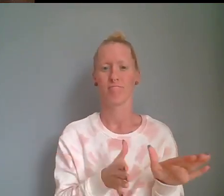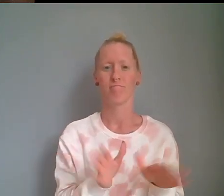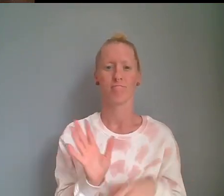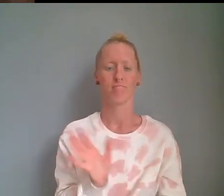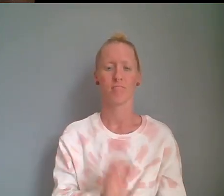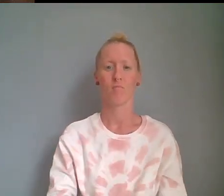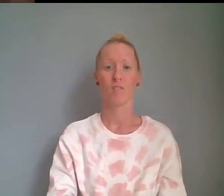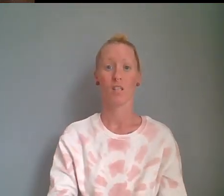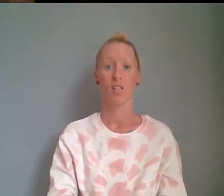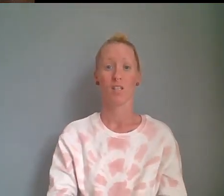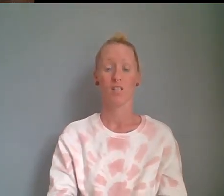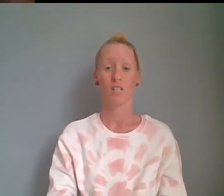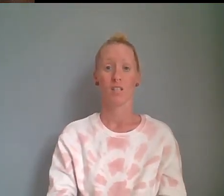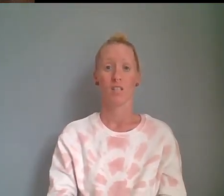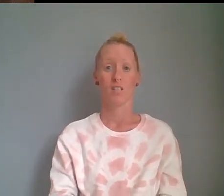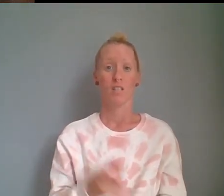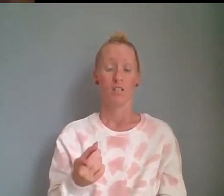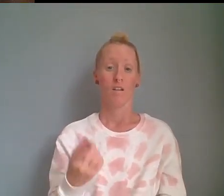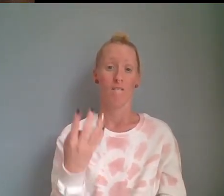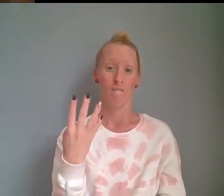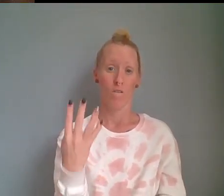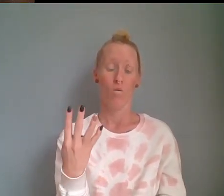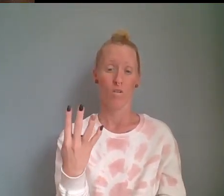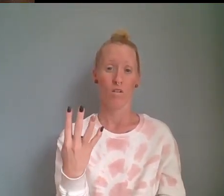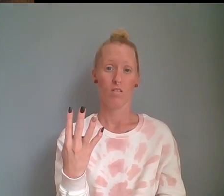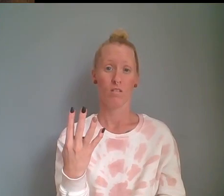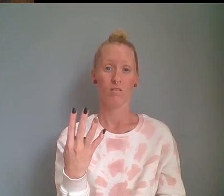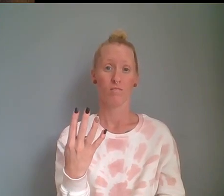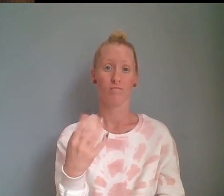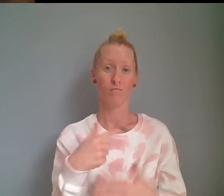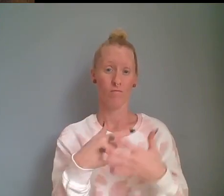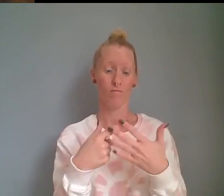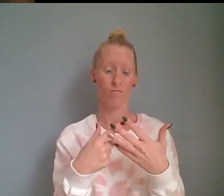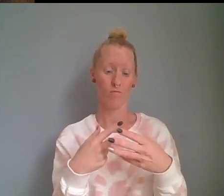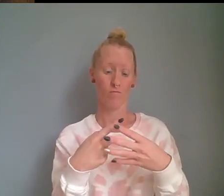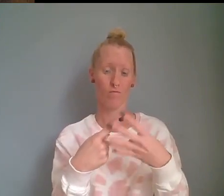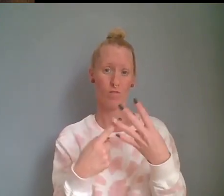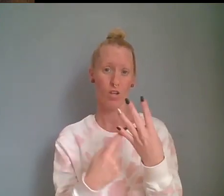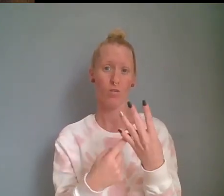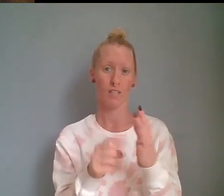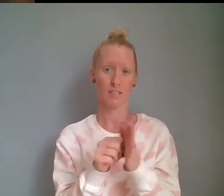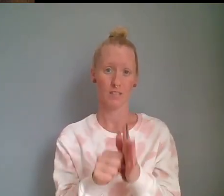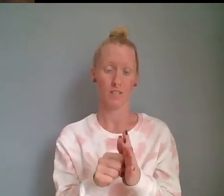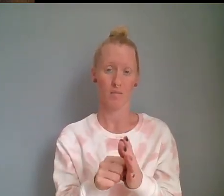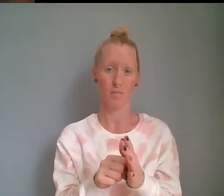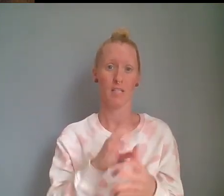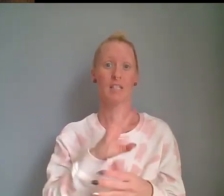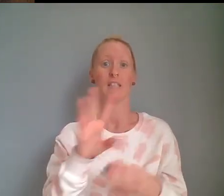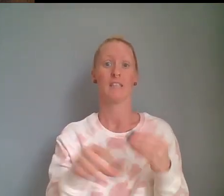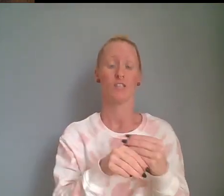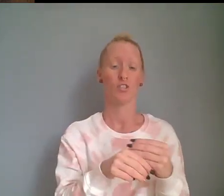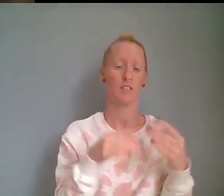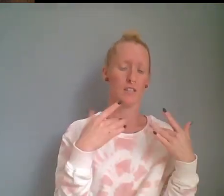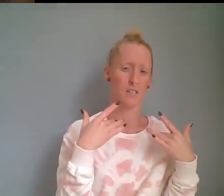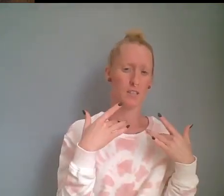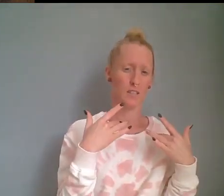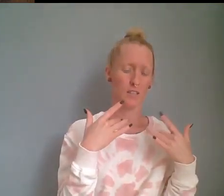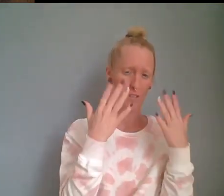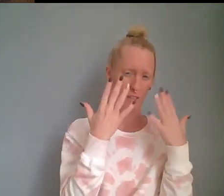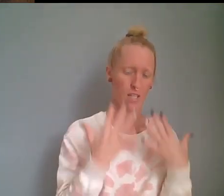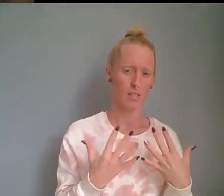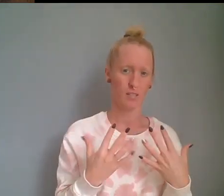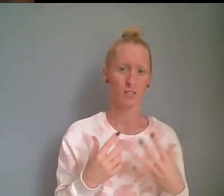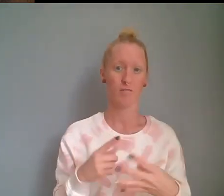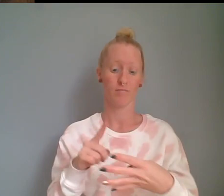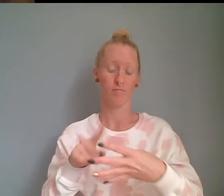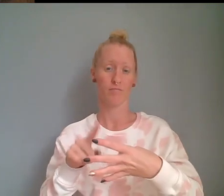individual has to have at least four of the following symptoms in addition to sadness or anhedonia. First, they